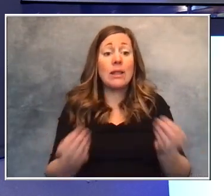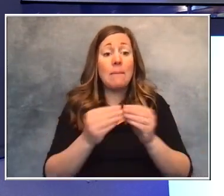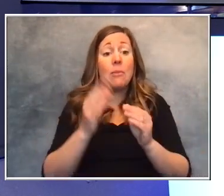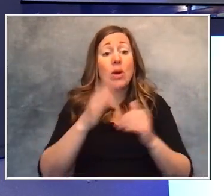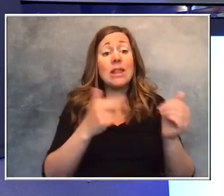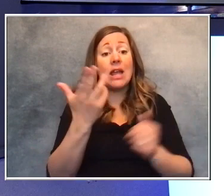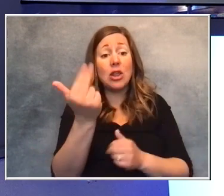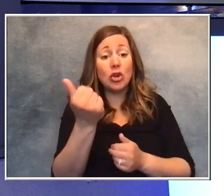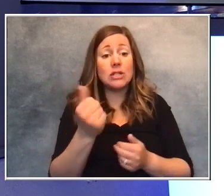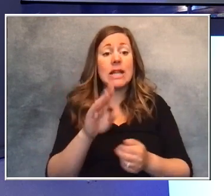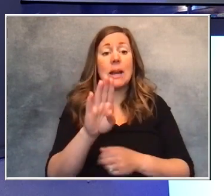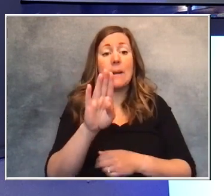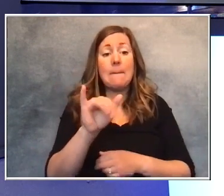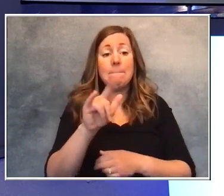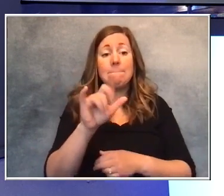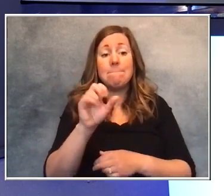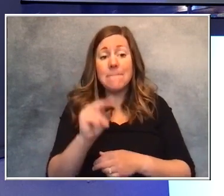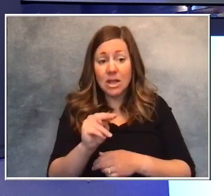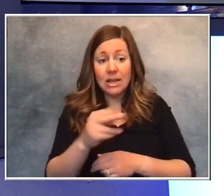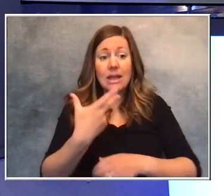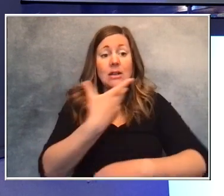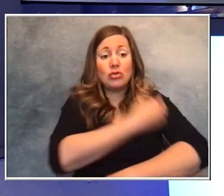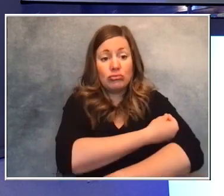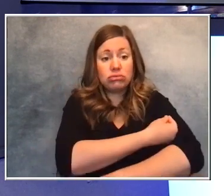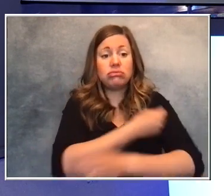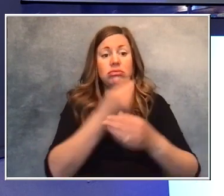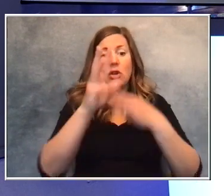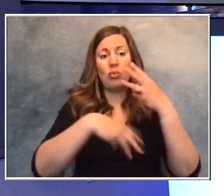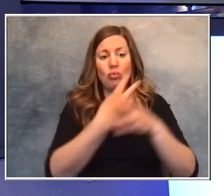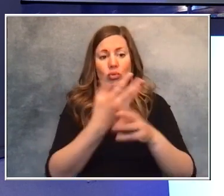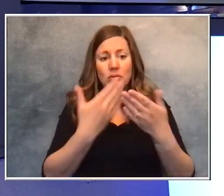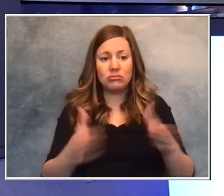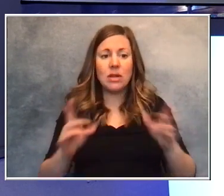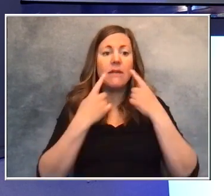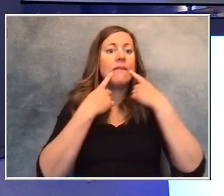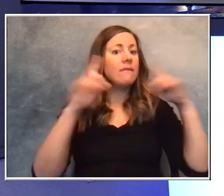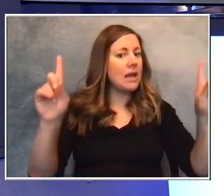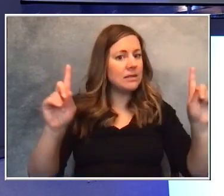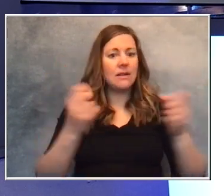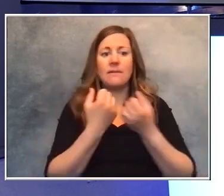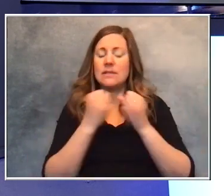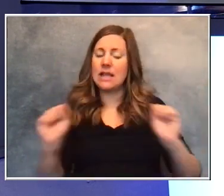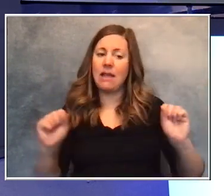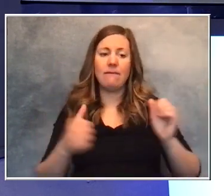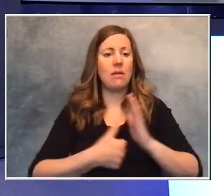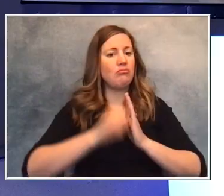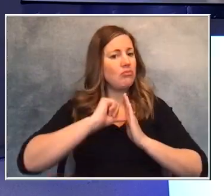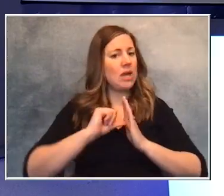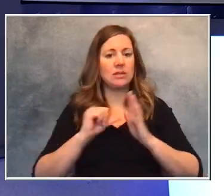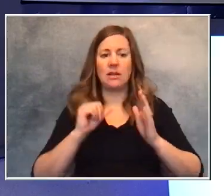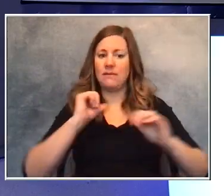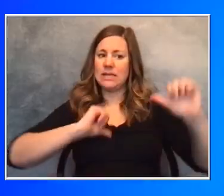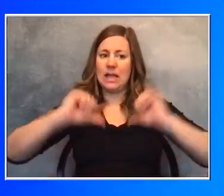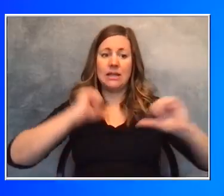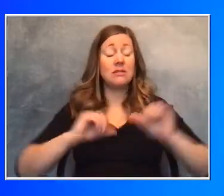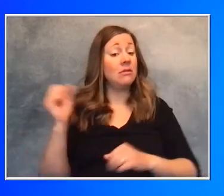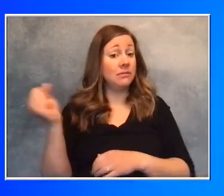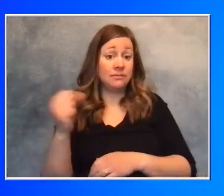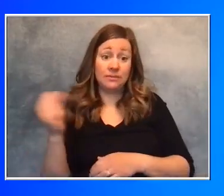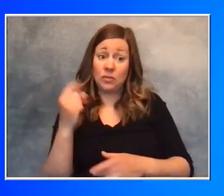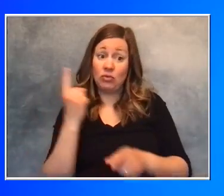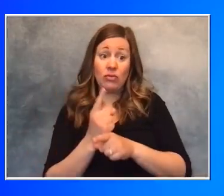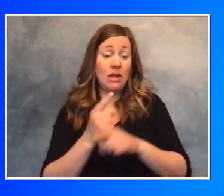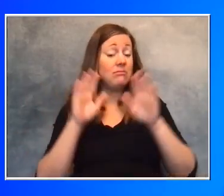given worldwide. Highly effective, highly safe, and impressive science. That's exactly right. It was an amazing science to use